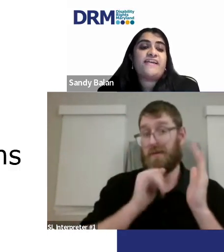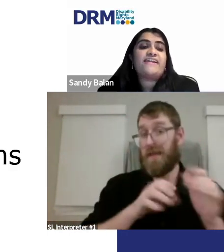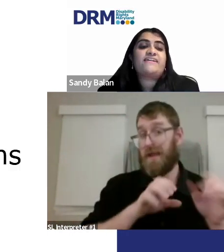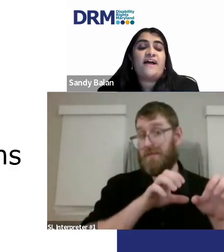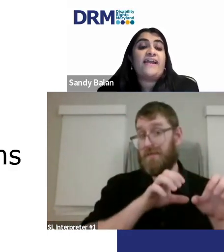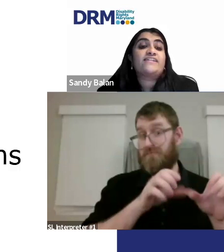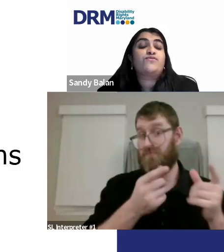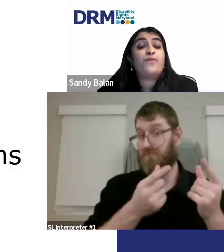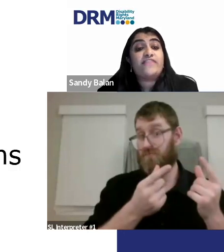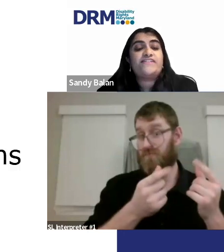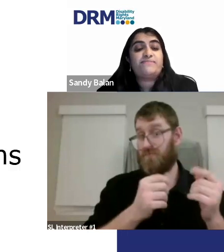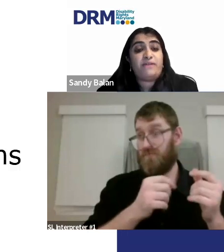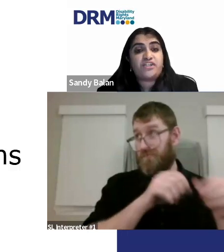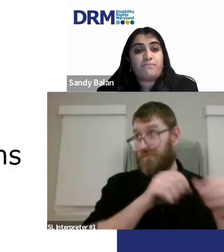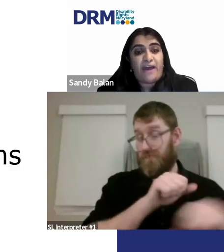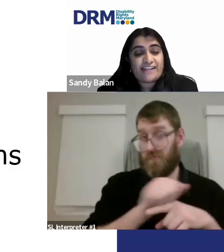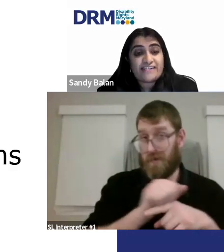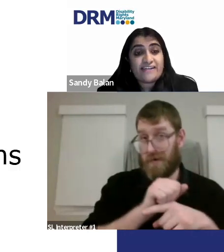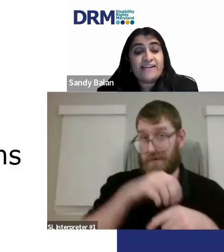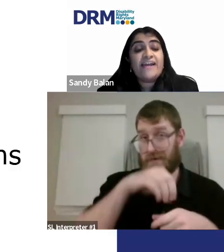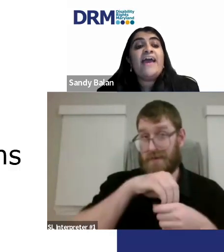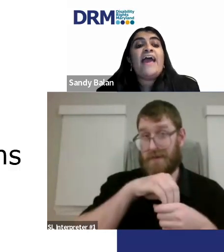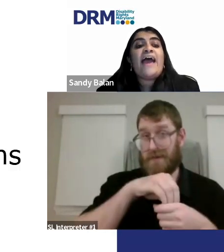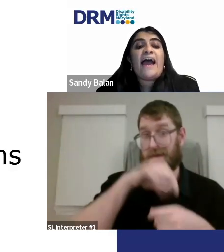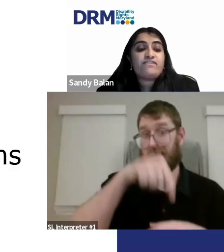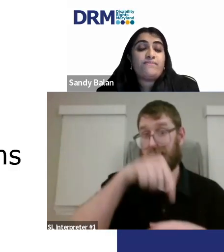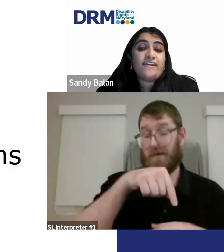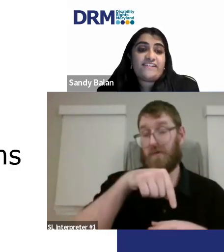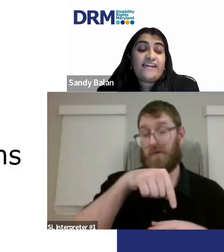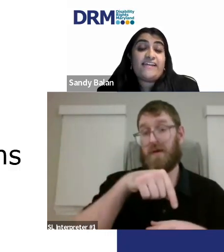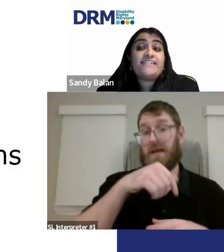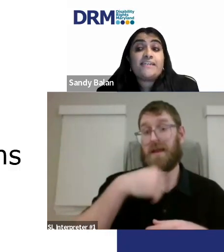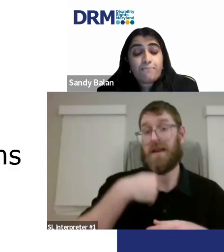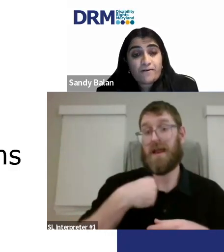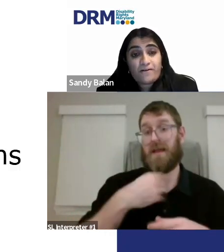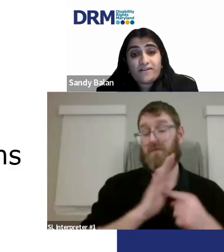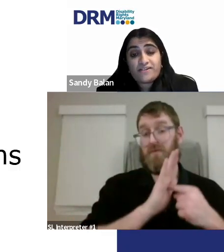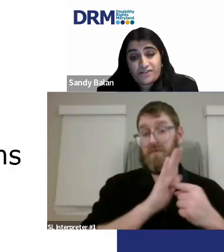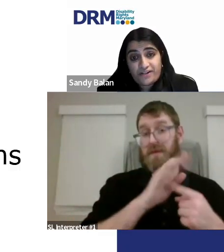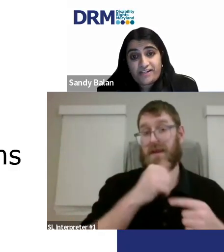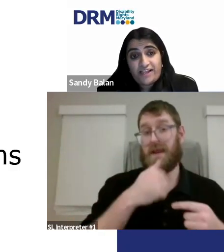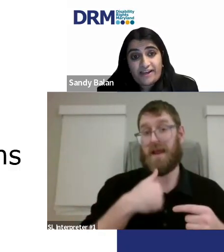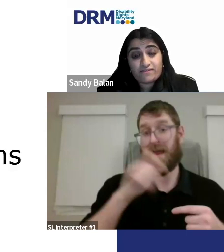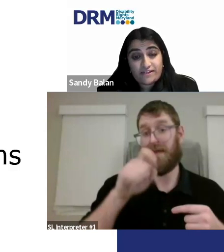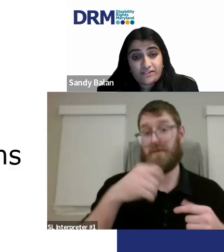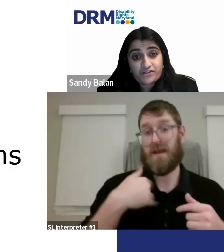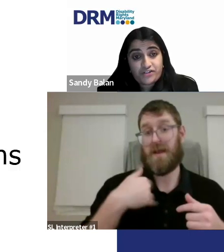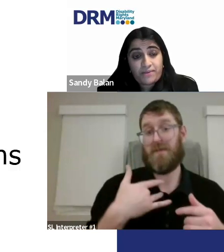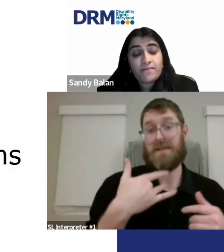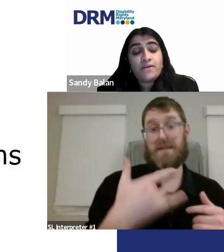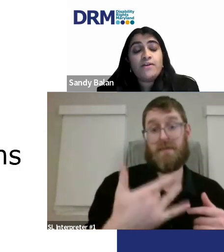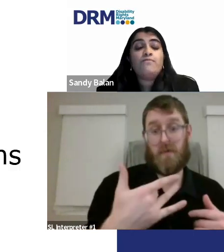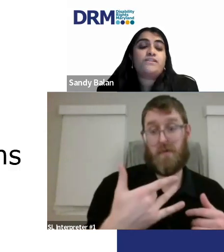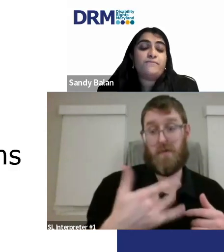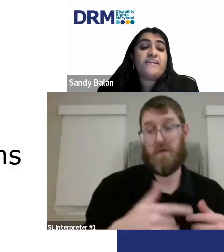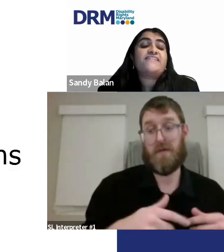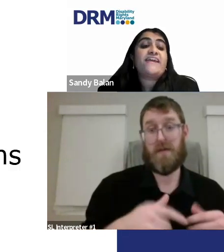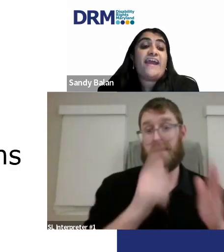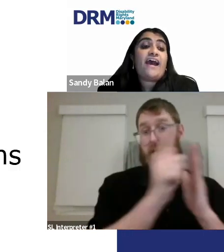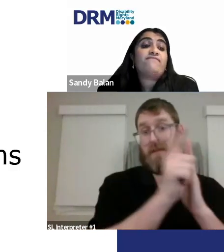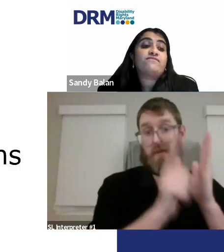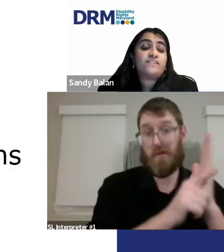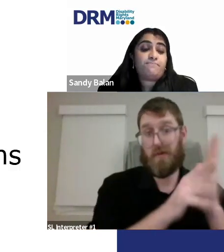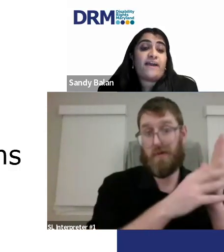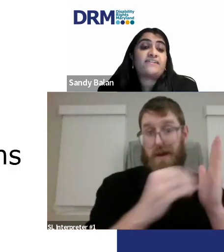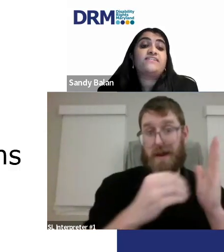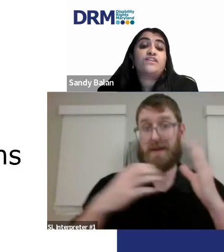and represent clients with a diminished capacity have to maintain a typical attorney-client relationship, which means